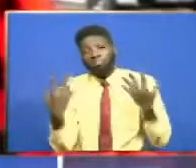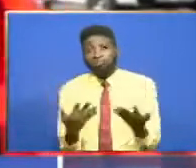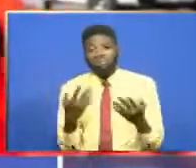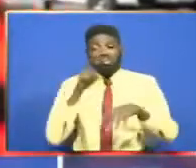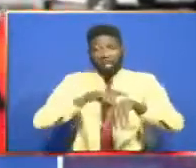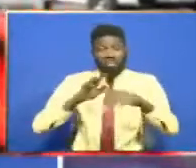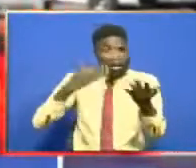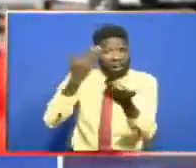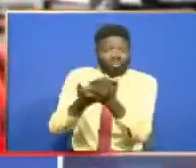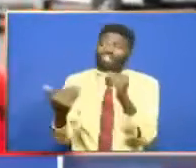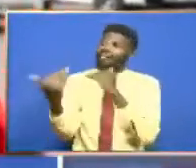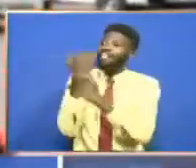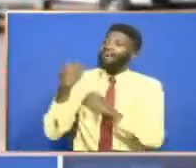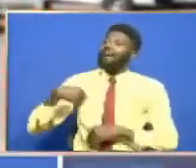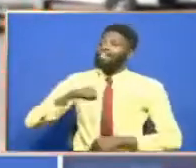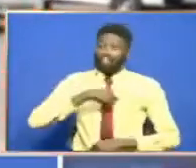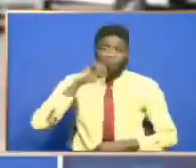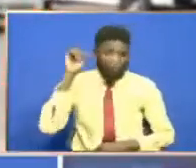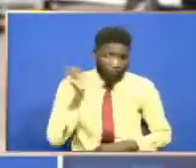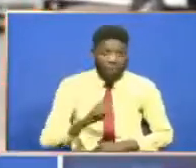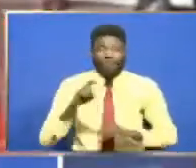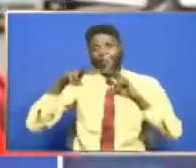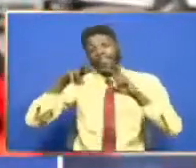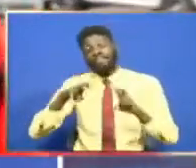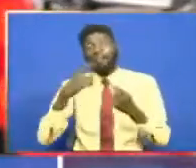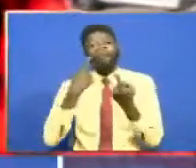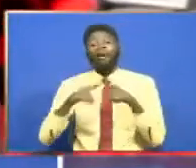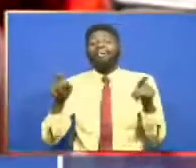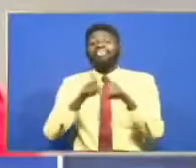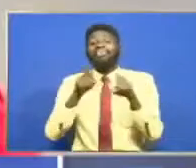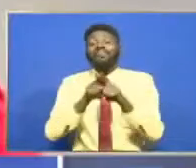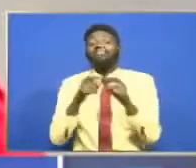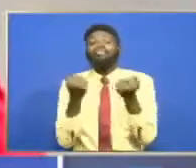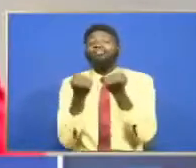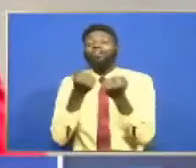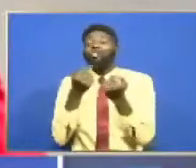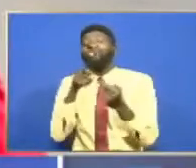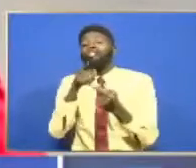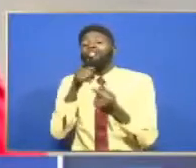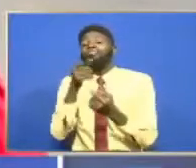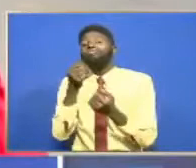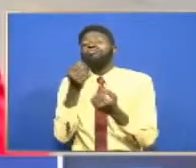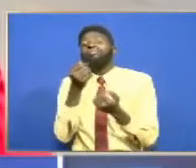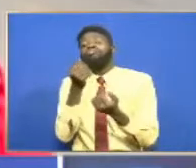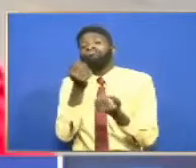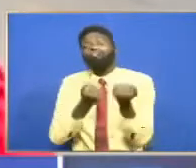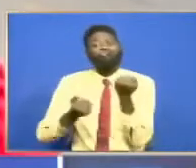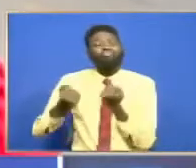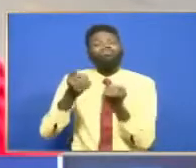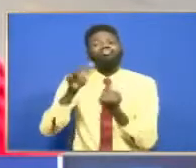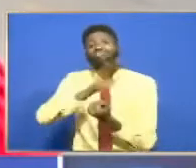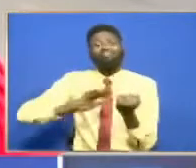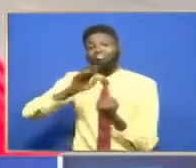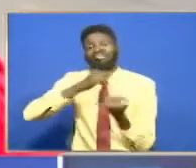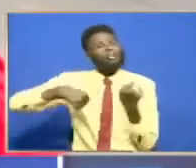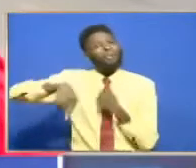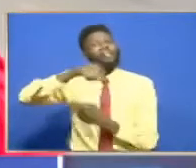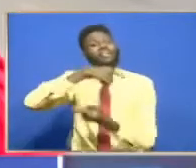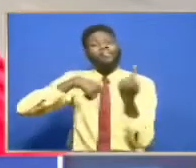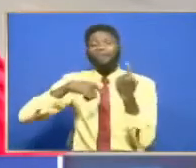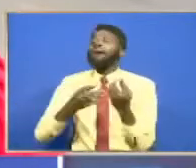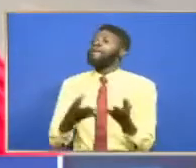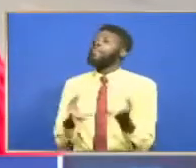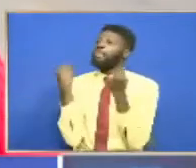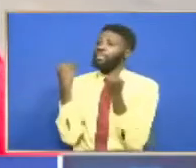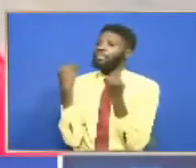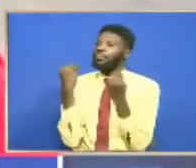search. Wakati tulishuka gari nayo ikangeuka karudi na mizigo yetu. Kwa matanga ilikuwa ni ukatize matanga saa hizo. Uanze kujua vile utarudi